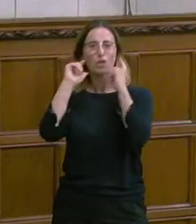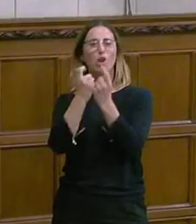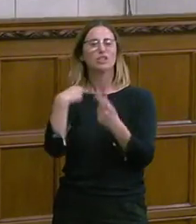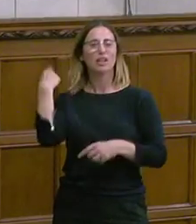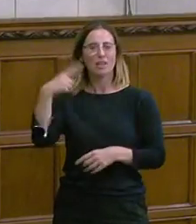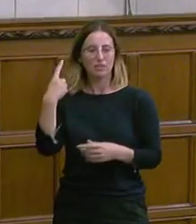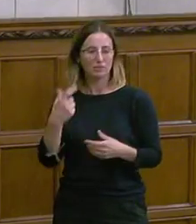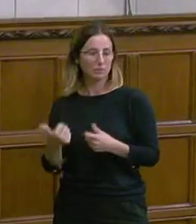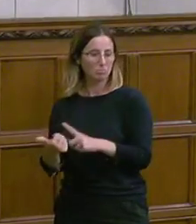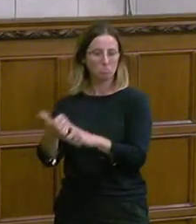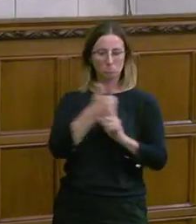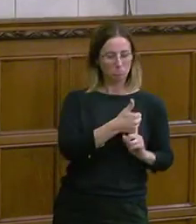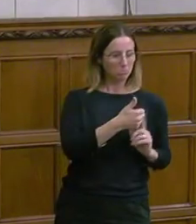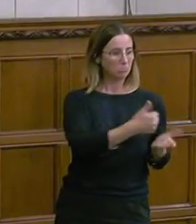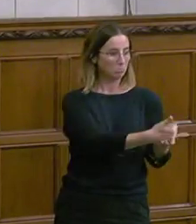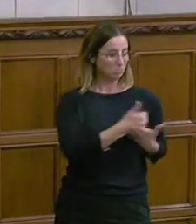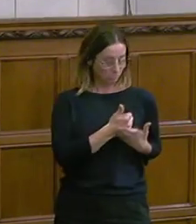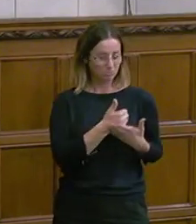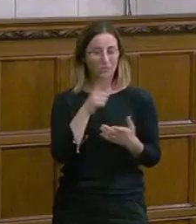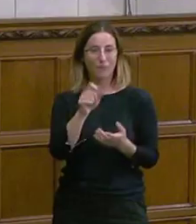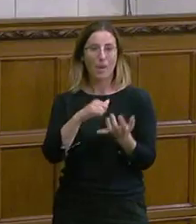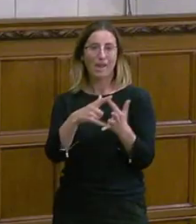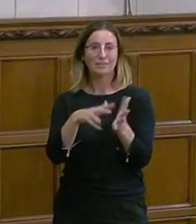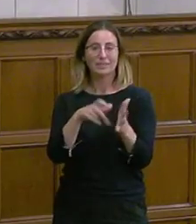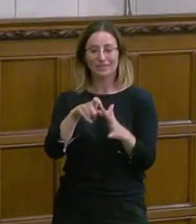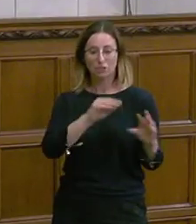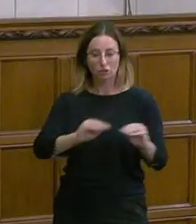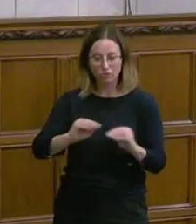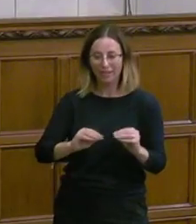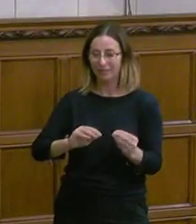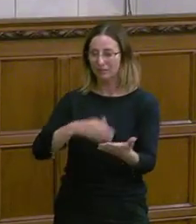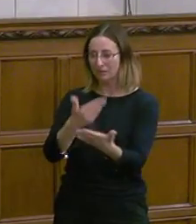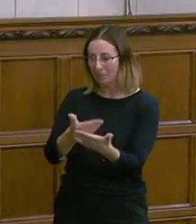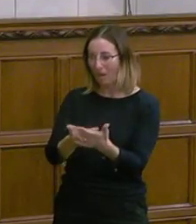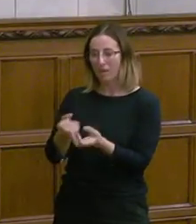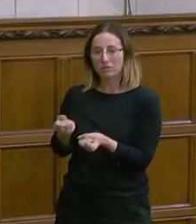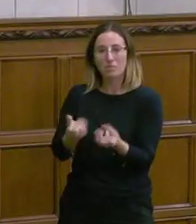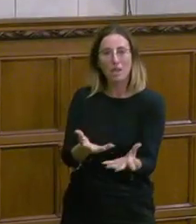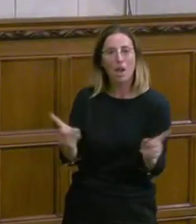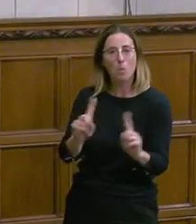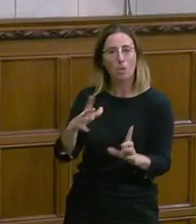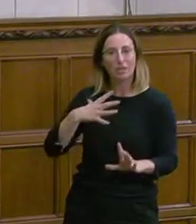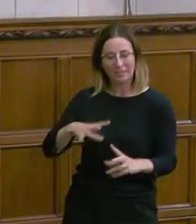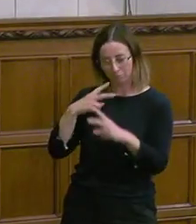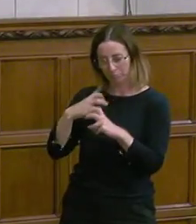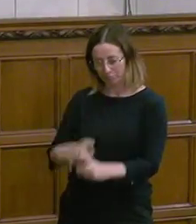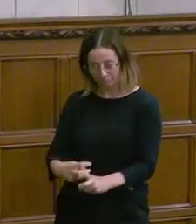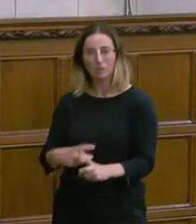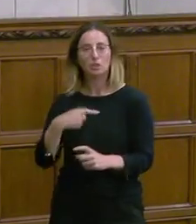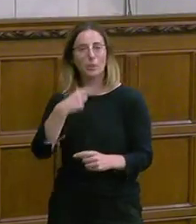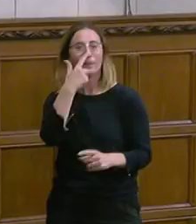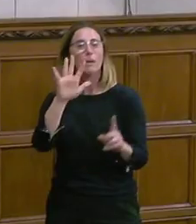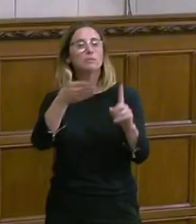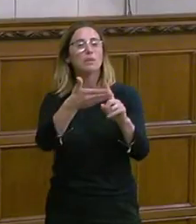better understand the supply, demand and drivers for SEND training and continuous professional development. This will enable us to target resources